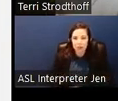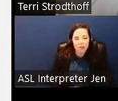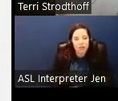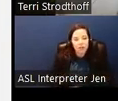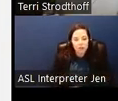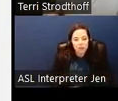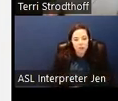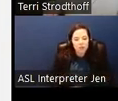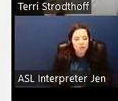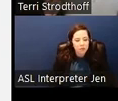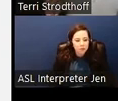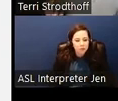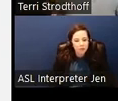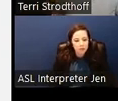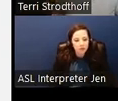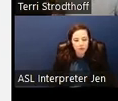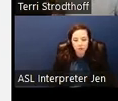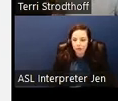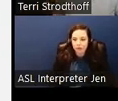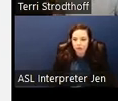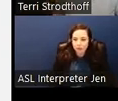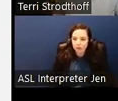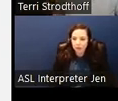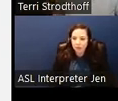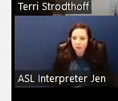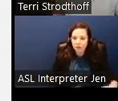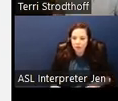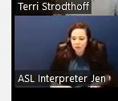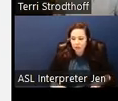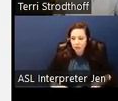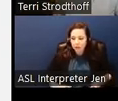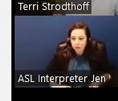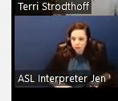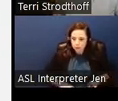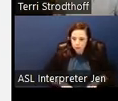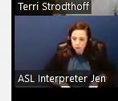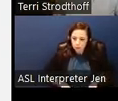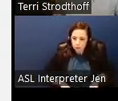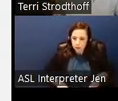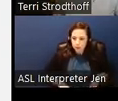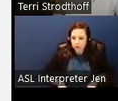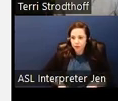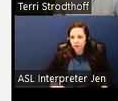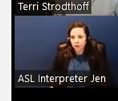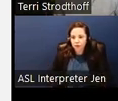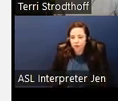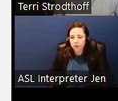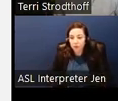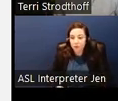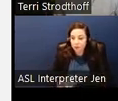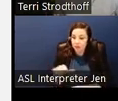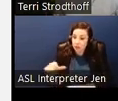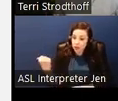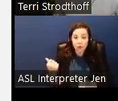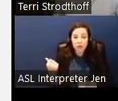way that we come into the world that is our birthright is an authentic attachment, meaning